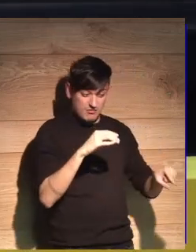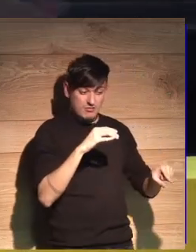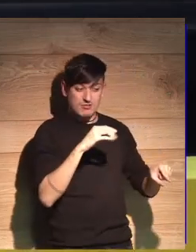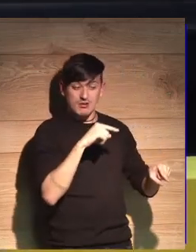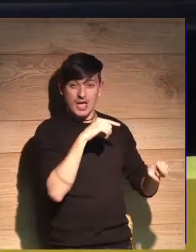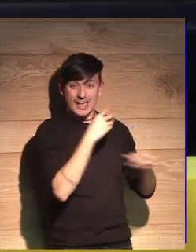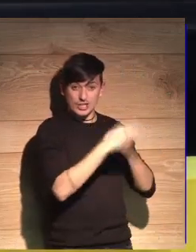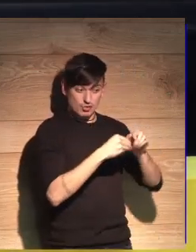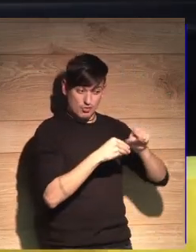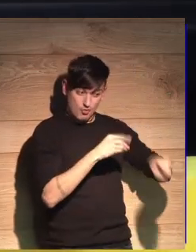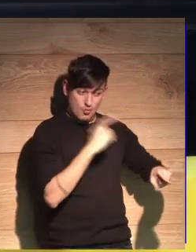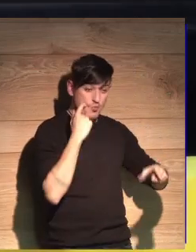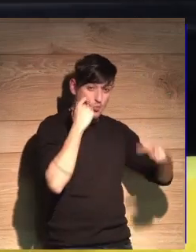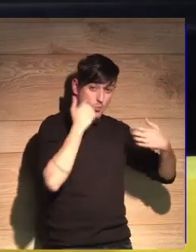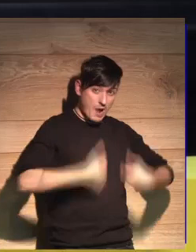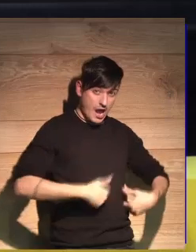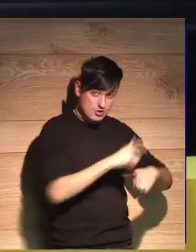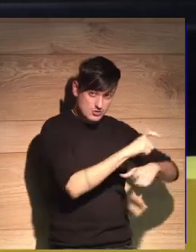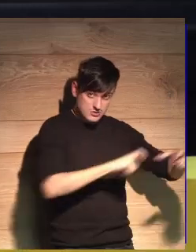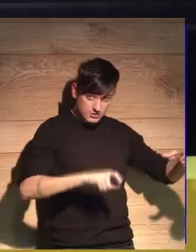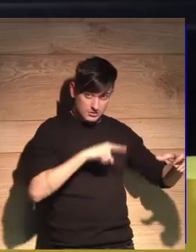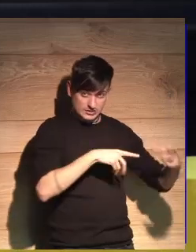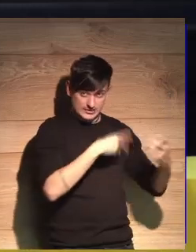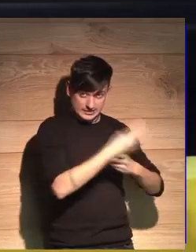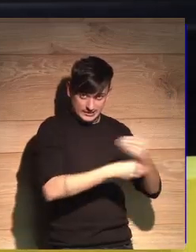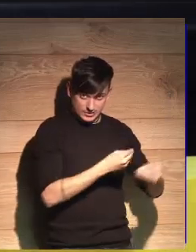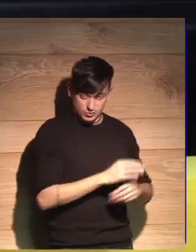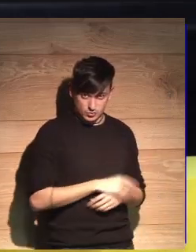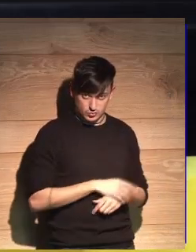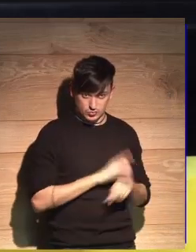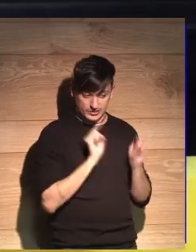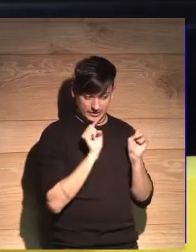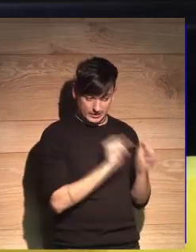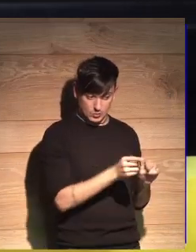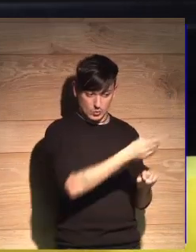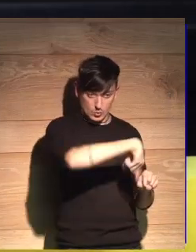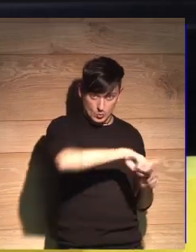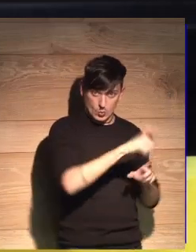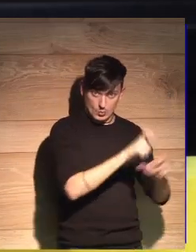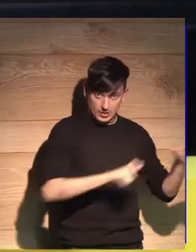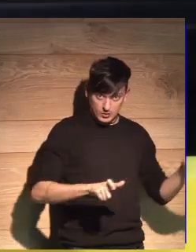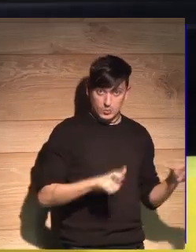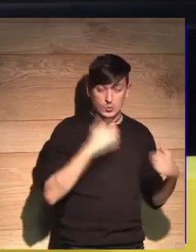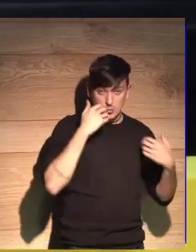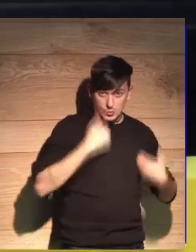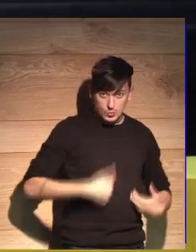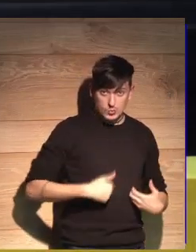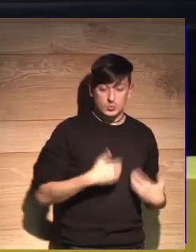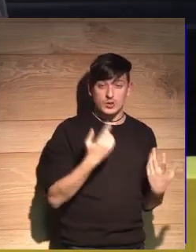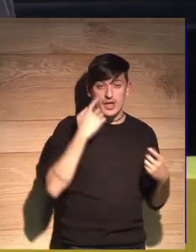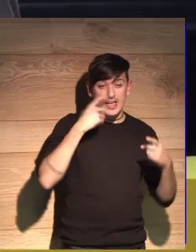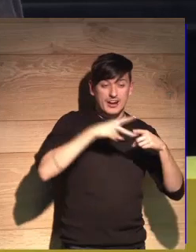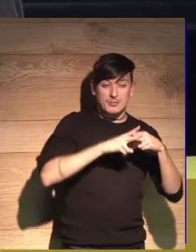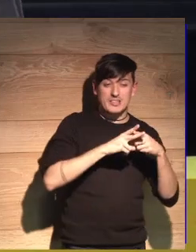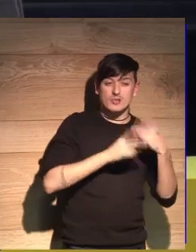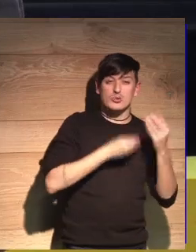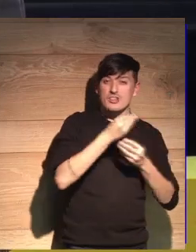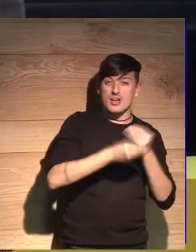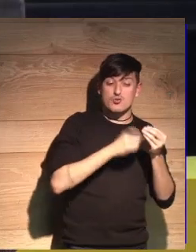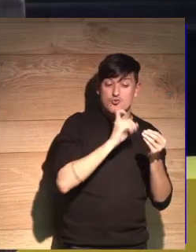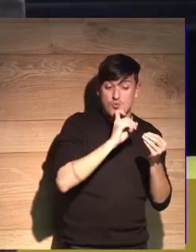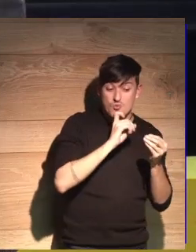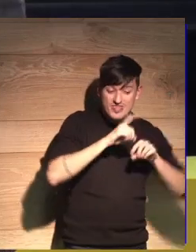by humans. It's not a product of some advent foreign to us, and how we will use the tools and